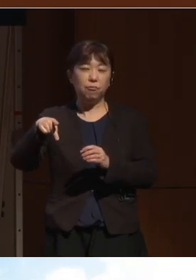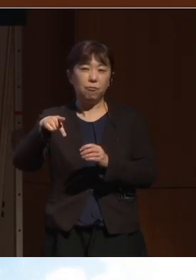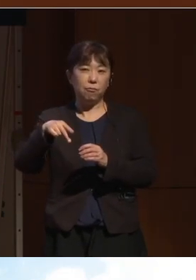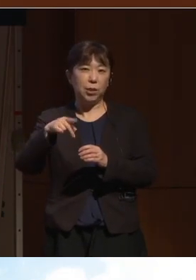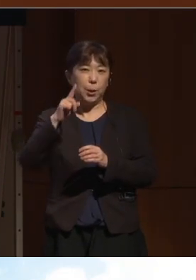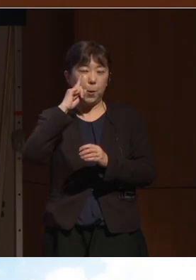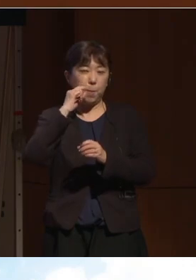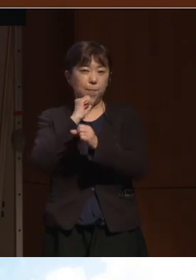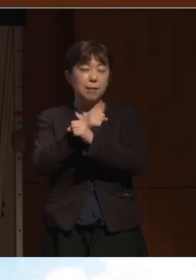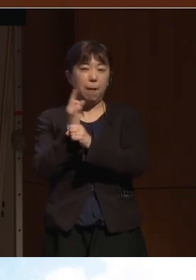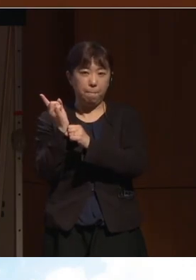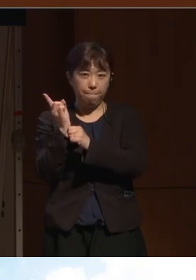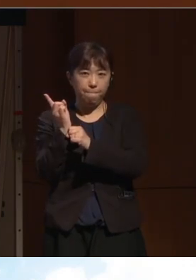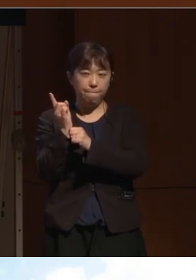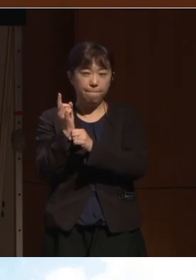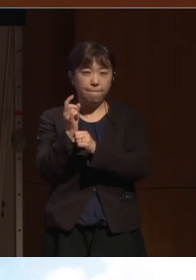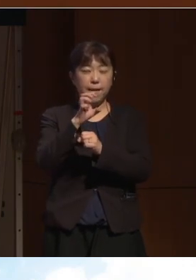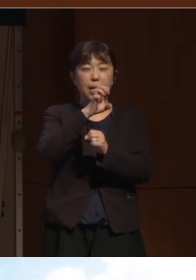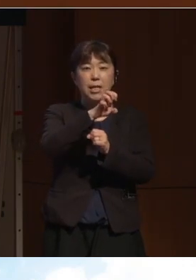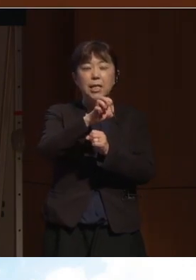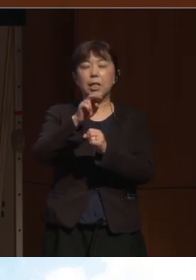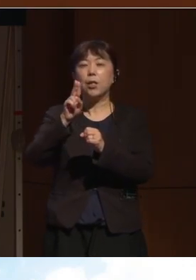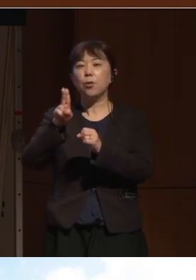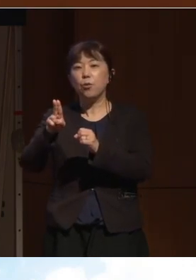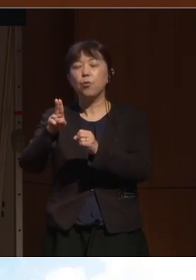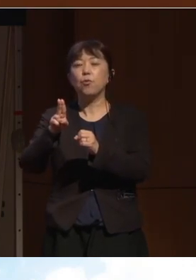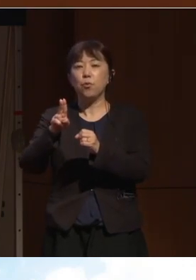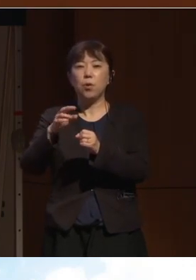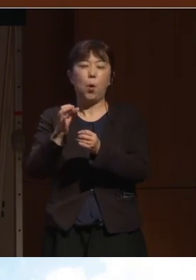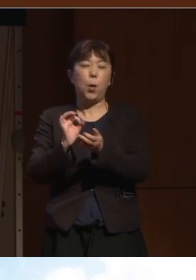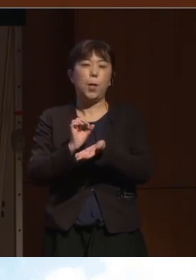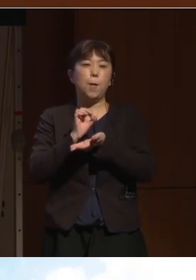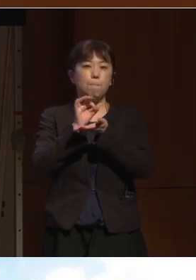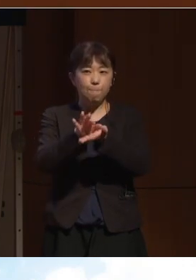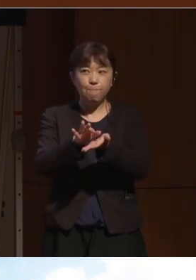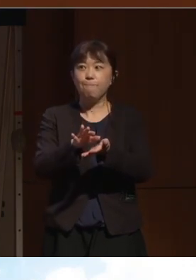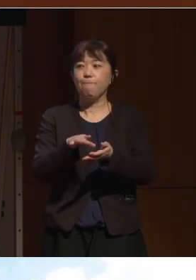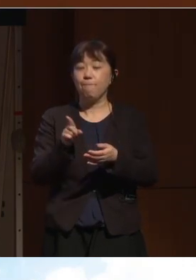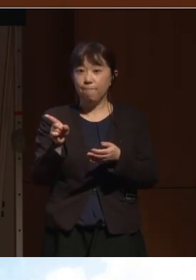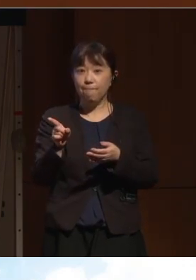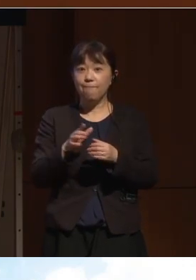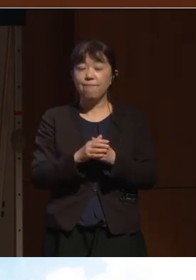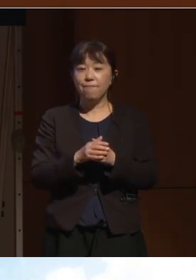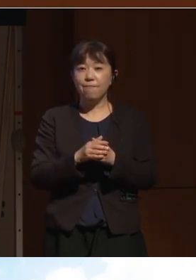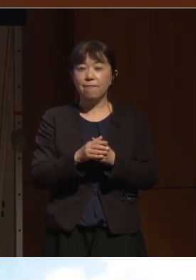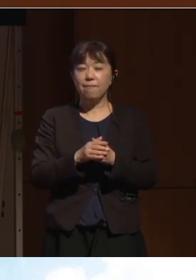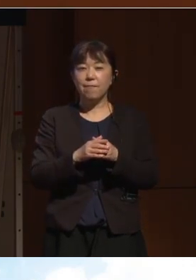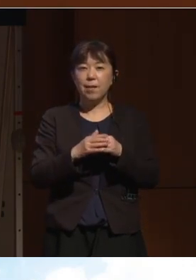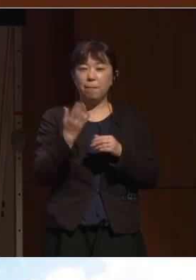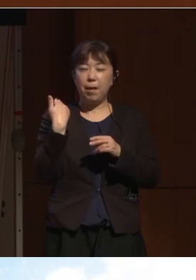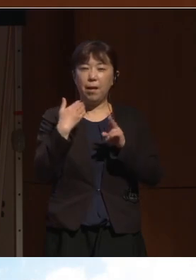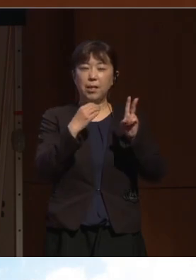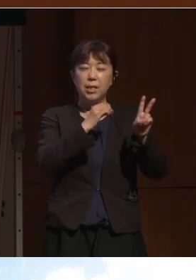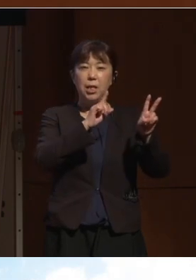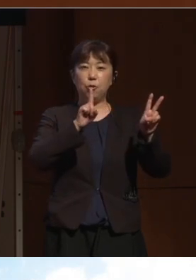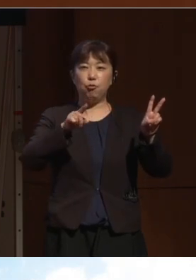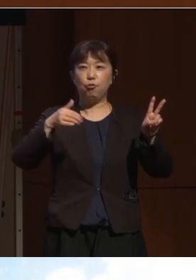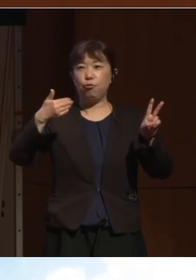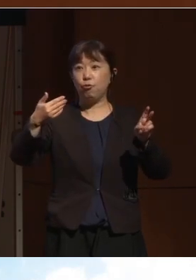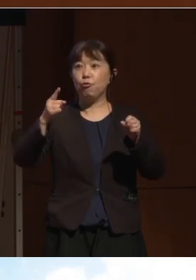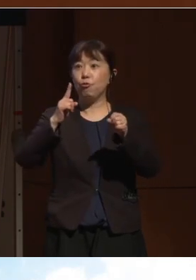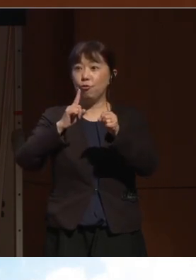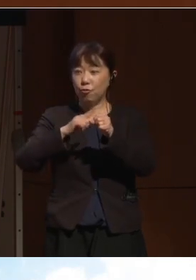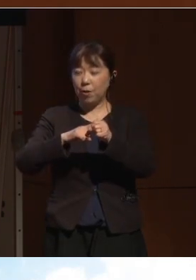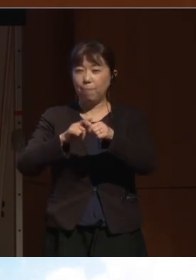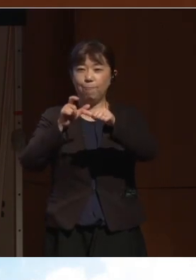here today. And that started actually just before COVID in May 2019. But the idea was to study treatments for community-acquired